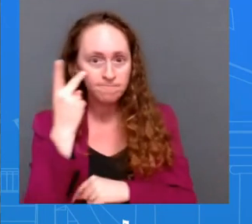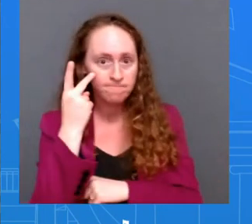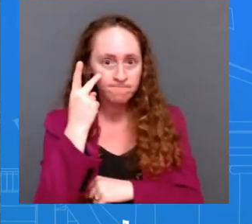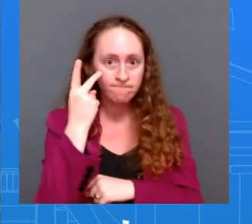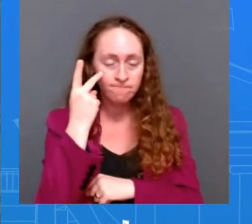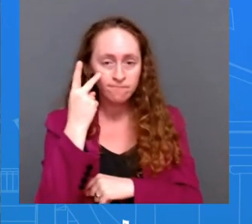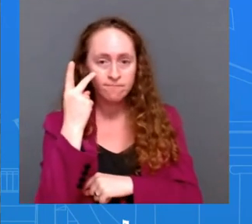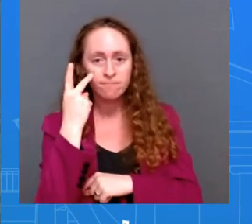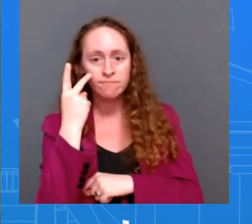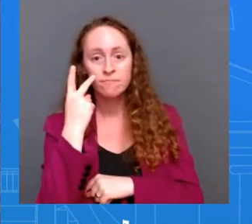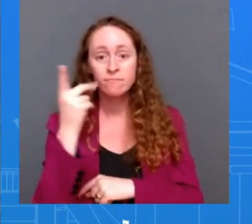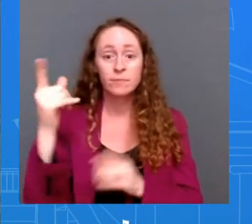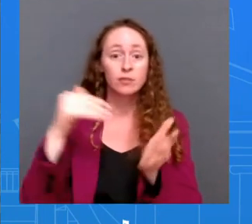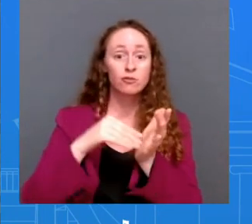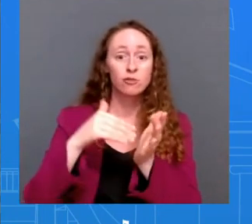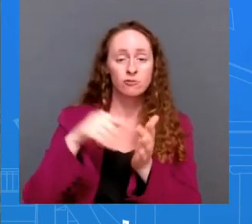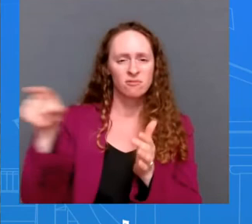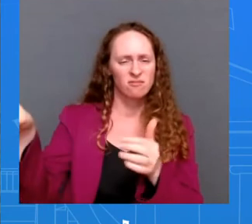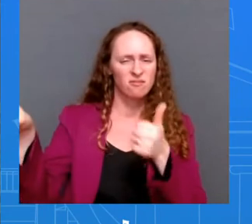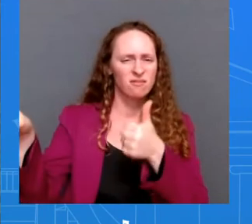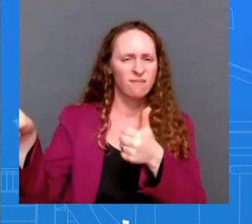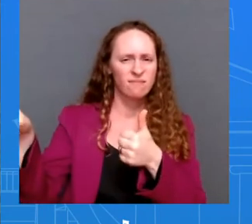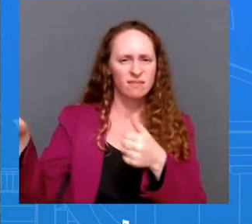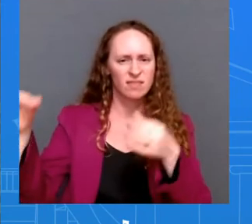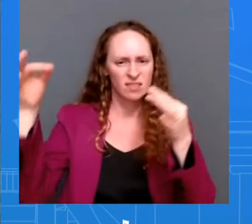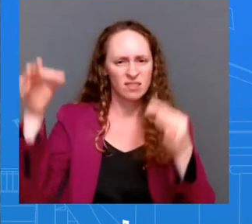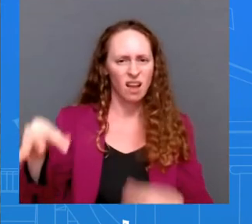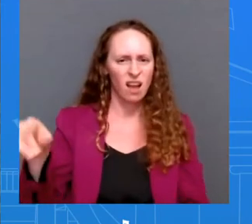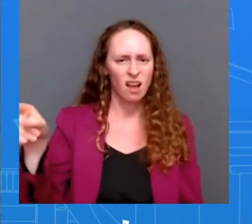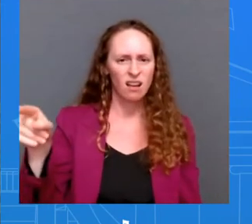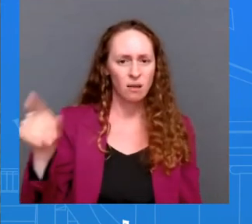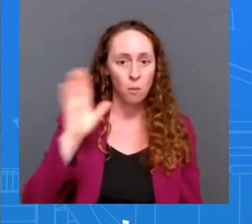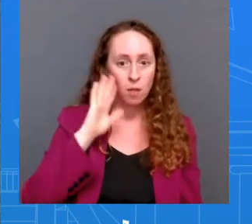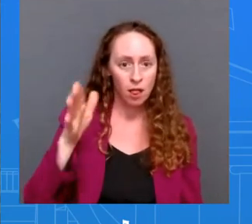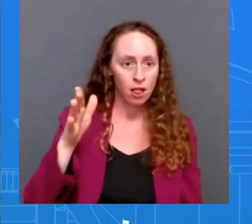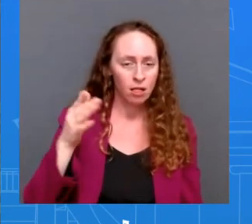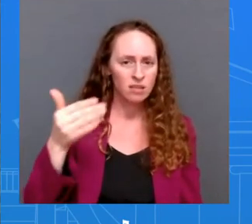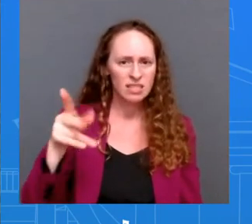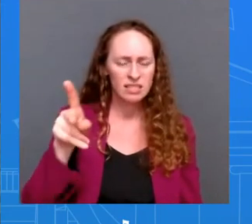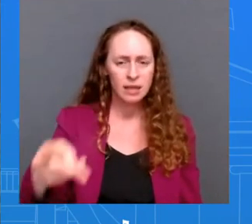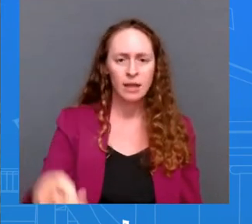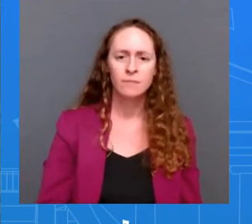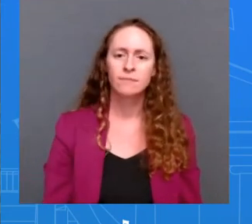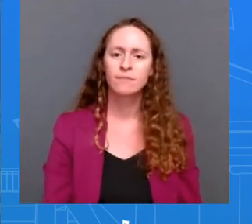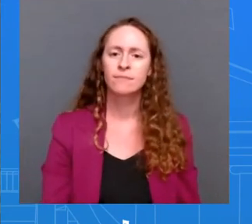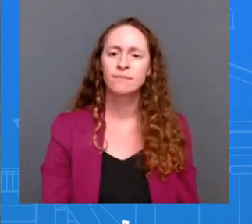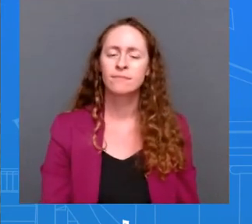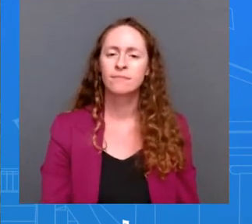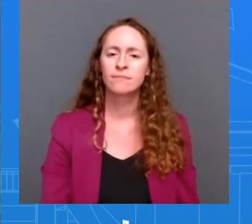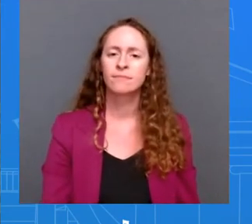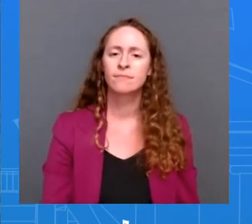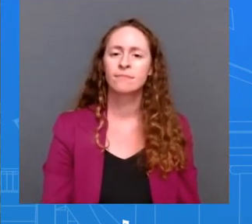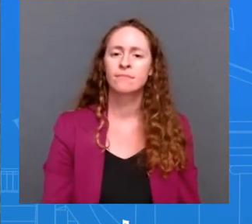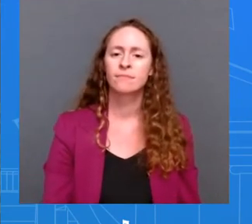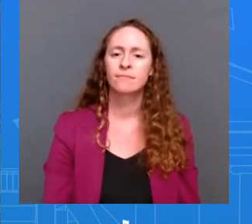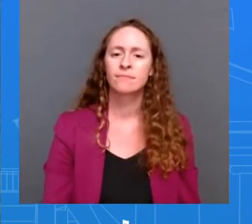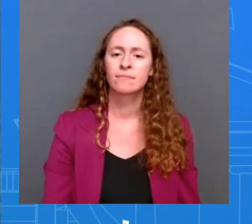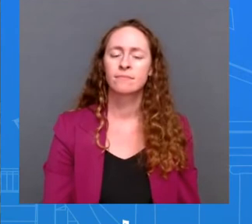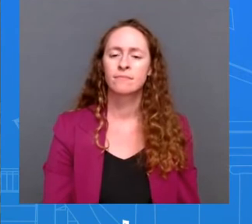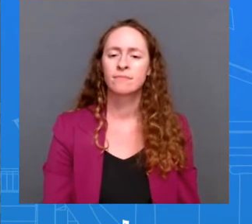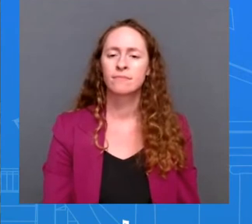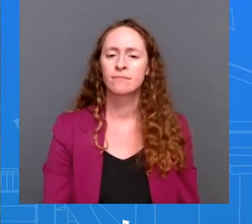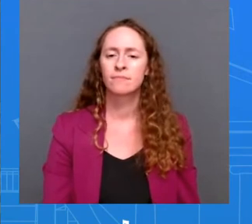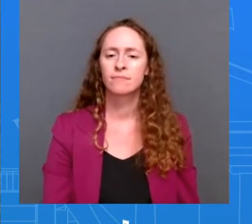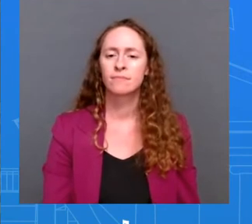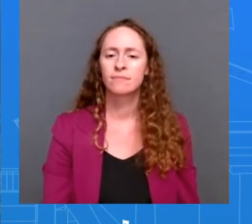one. What we did last time, what I can speak to, and we share that, personal physician shared this, that they did